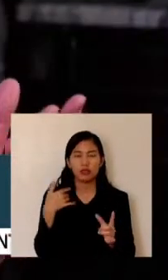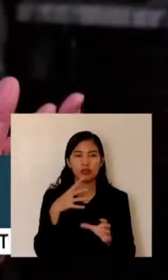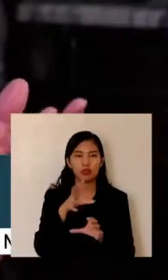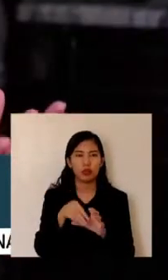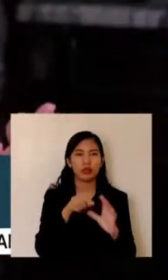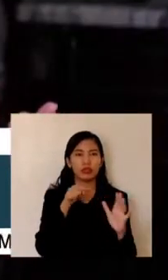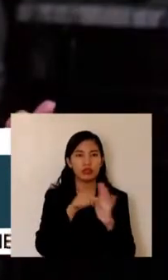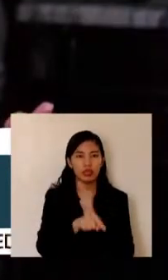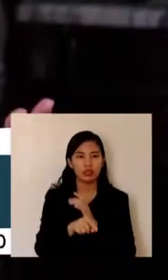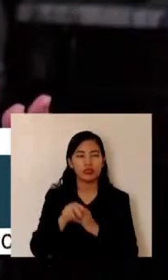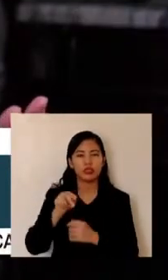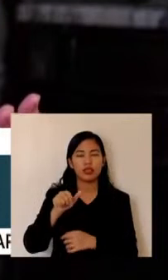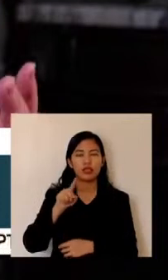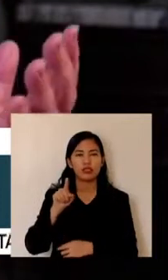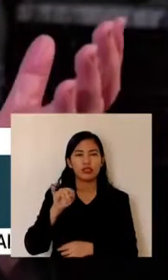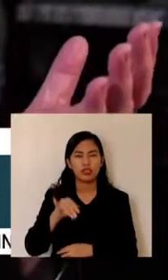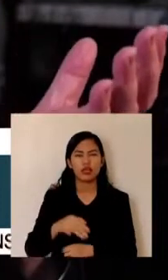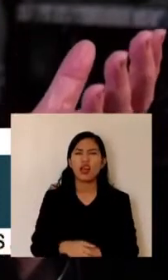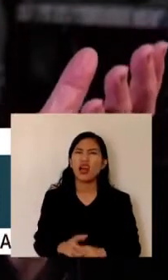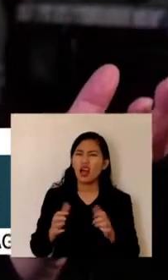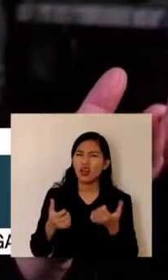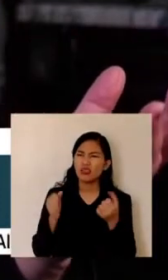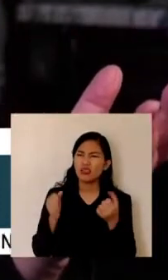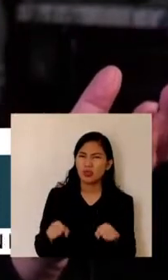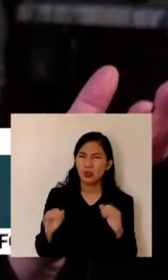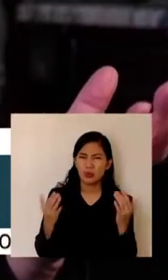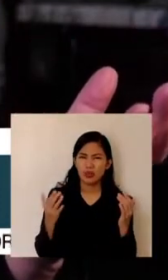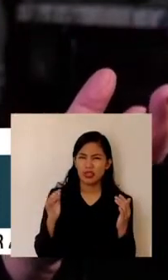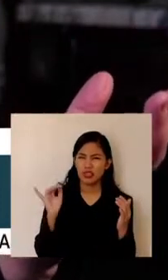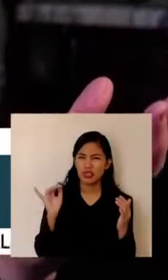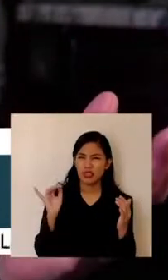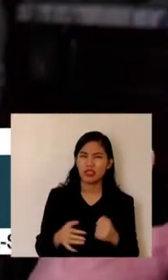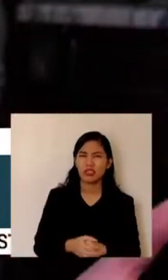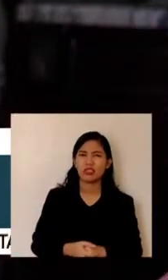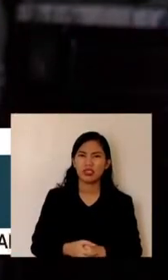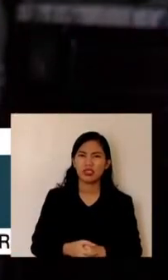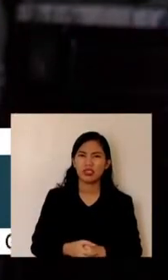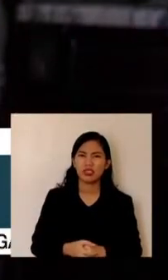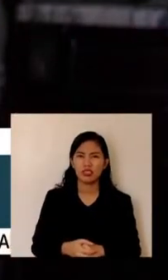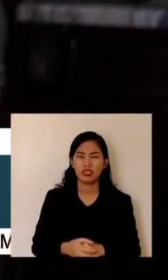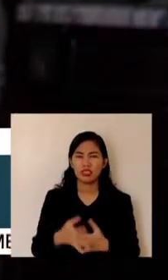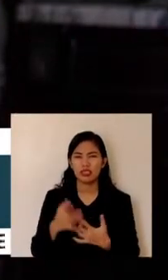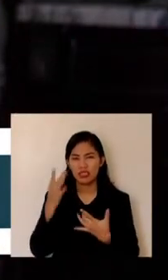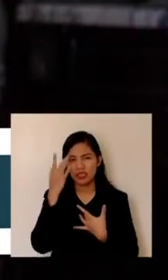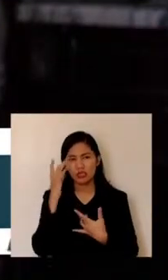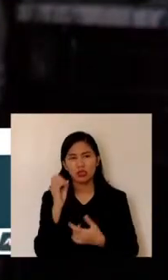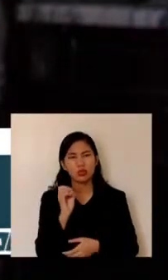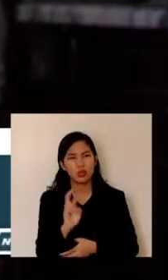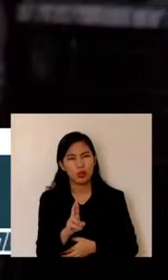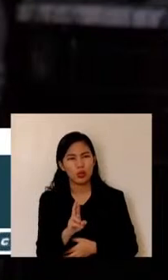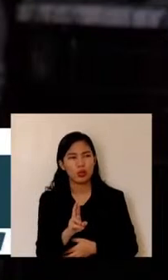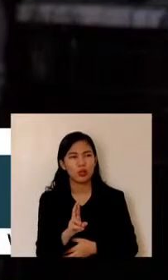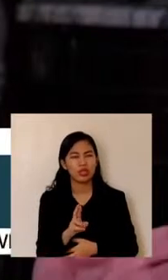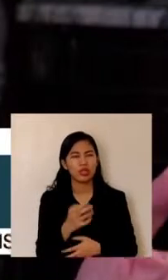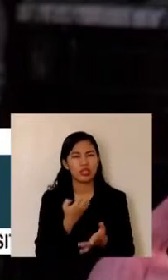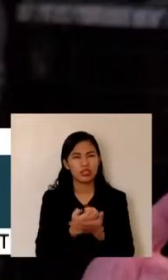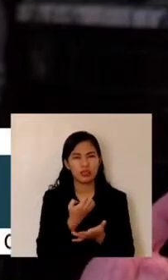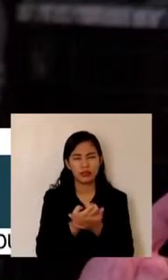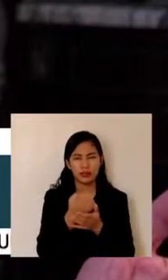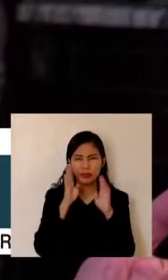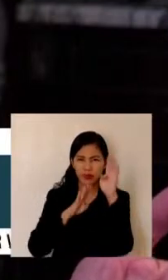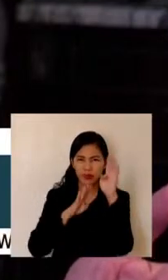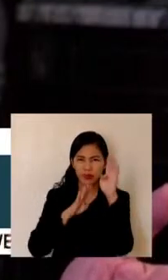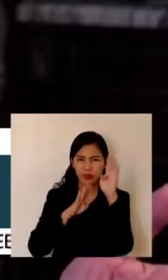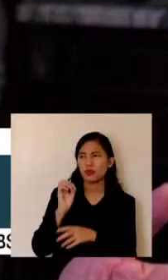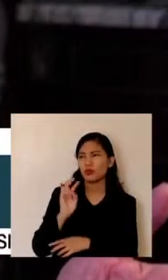you compare it to a disease or to an economic problem or political